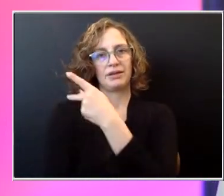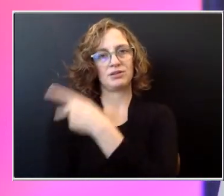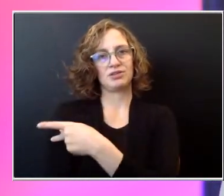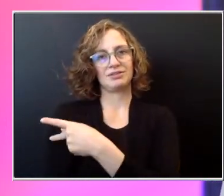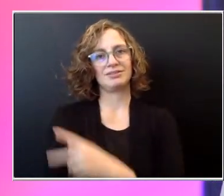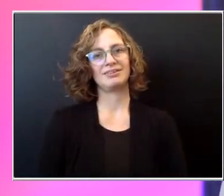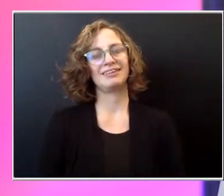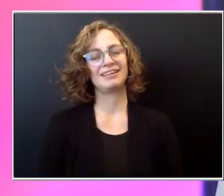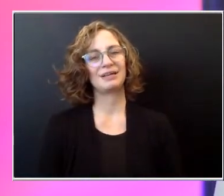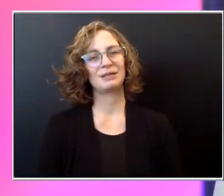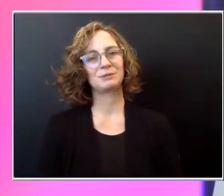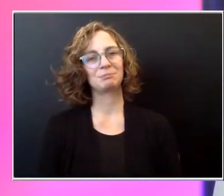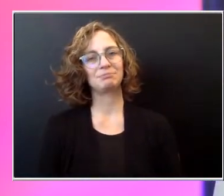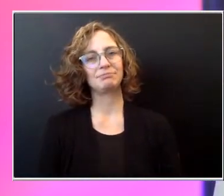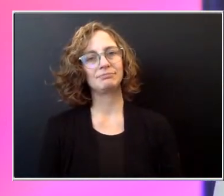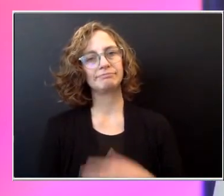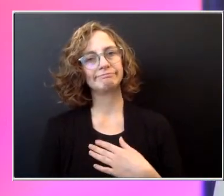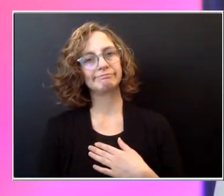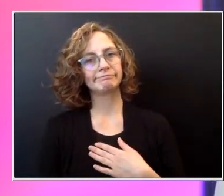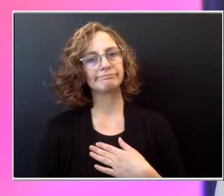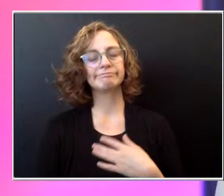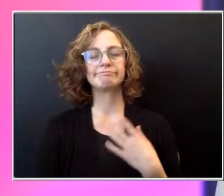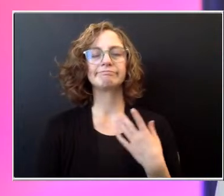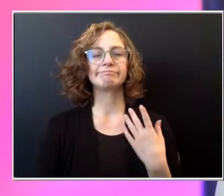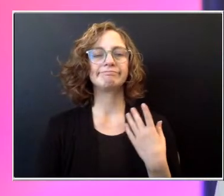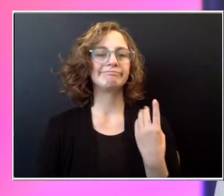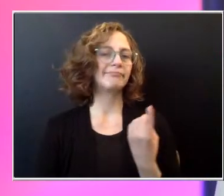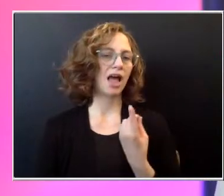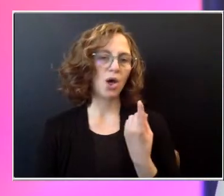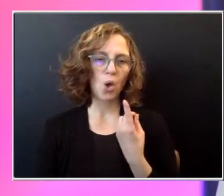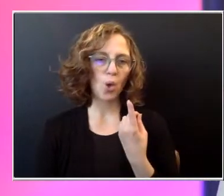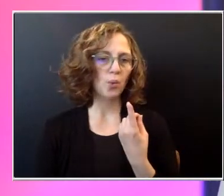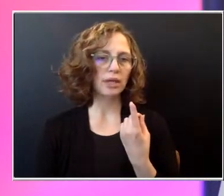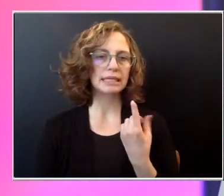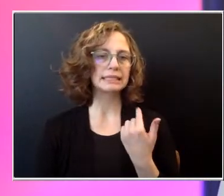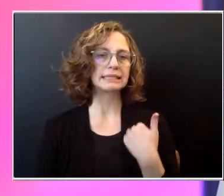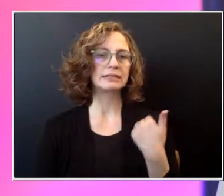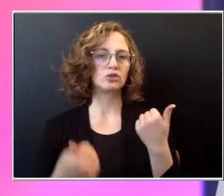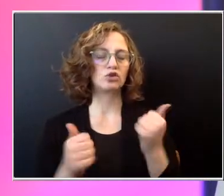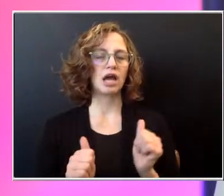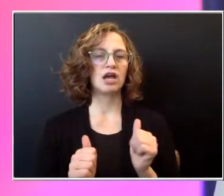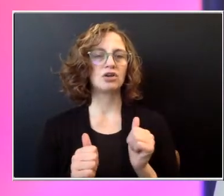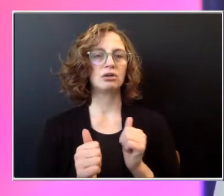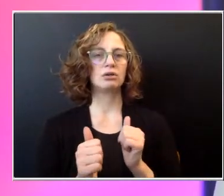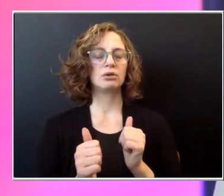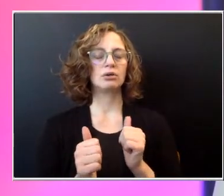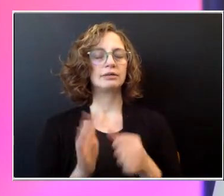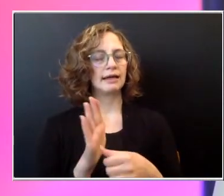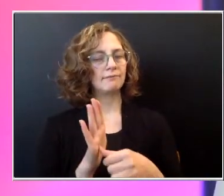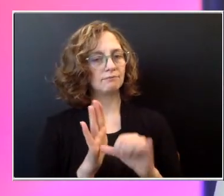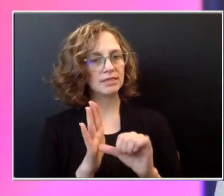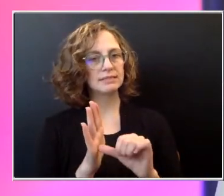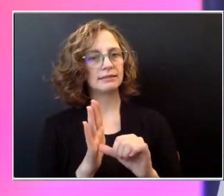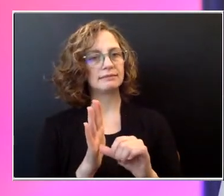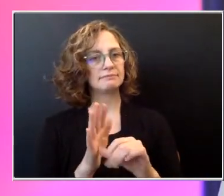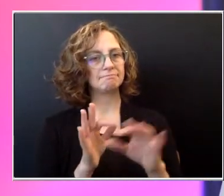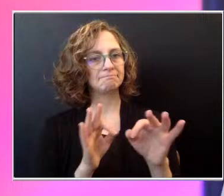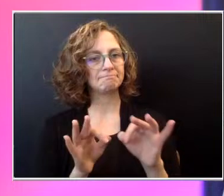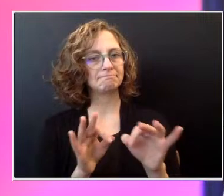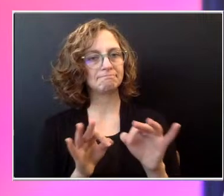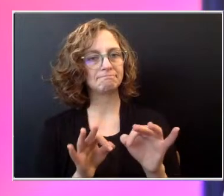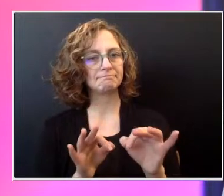Well, I always try to emphasize to them that their health is